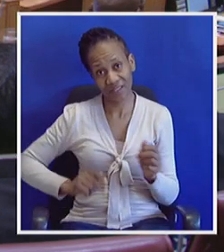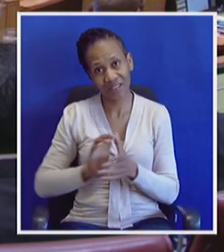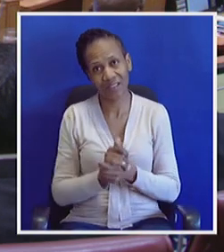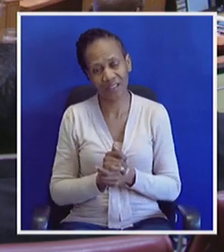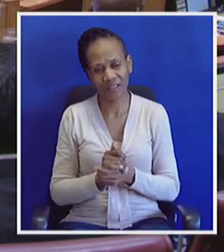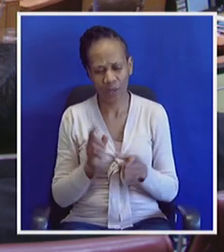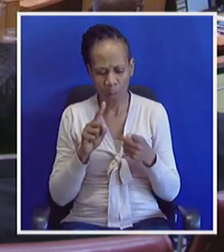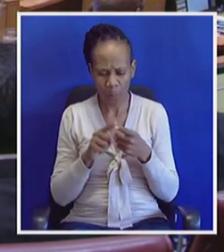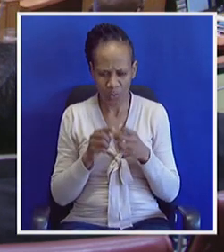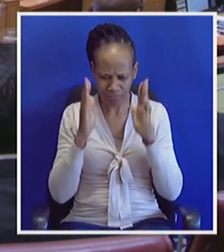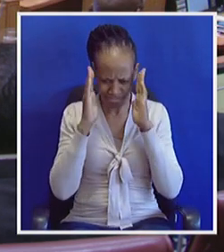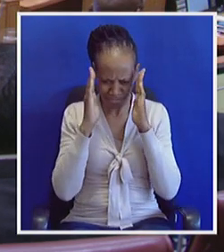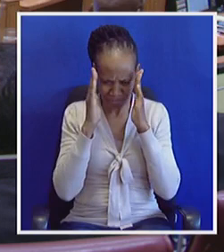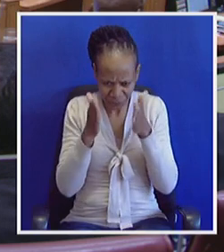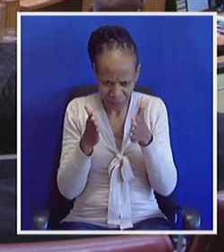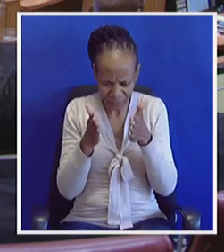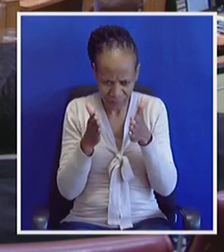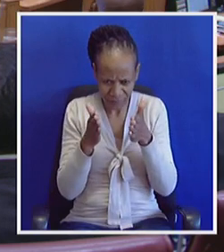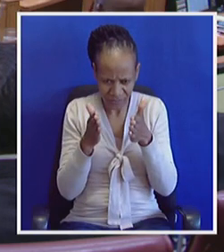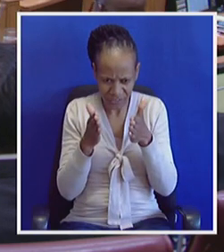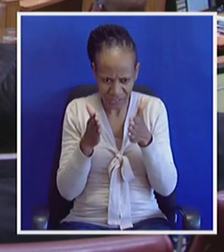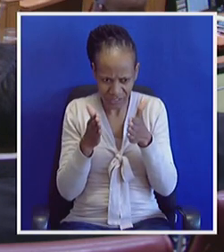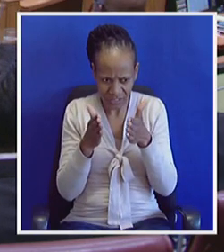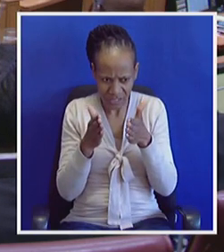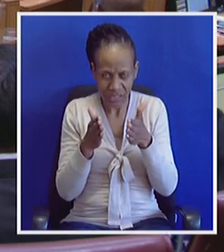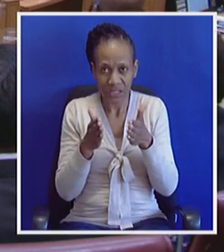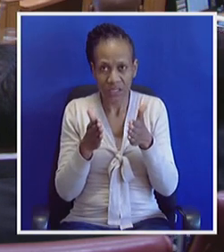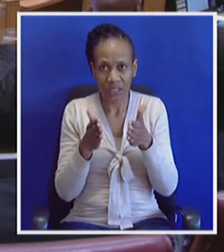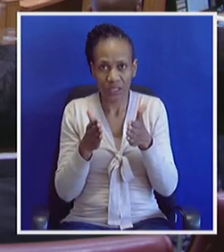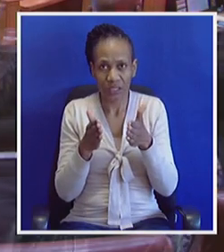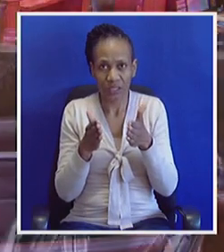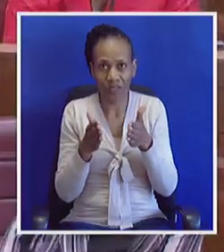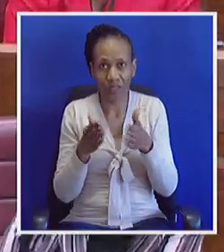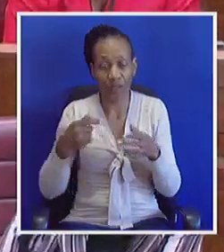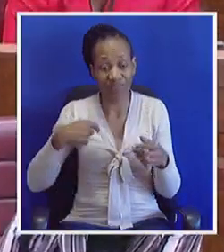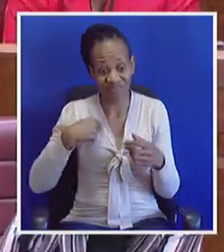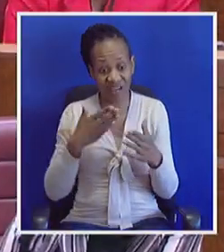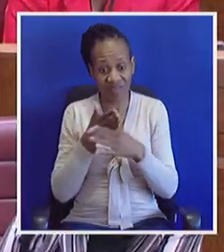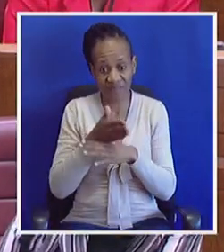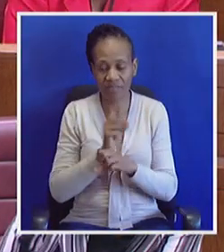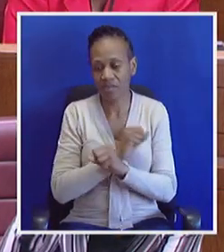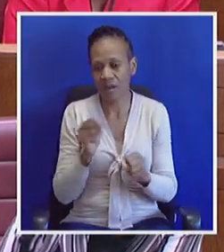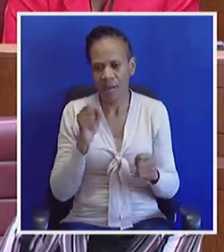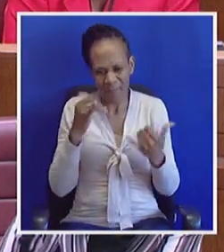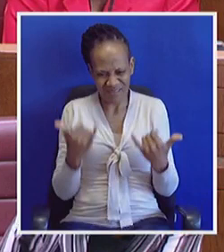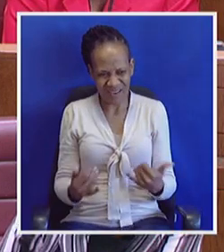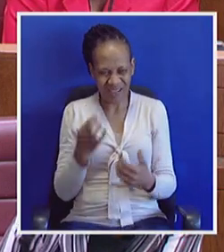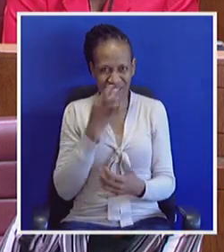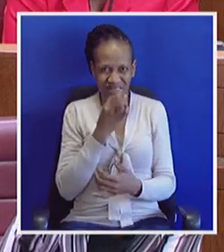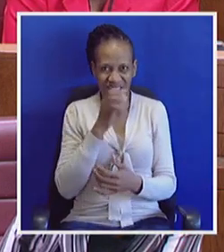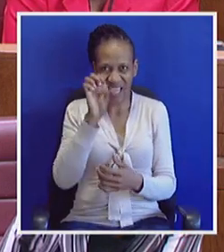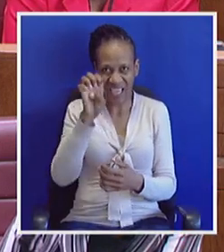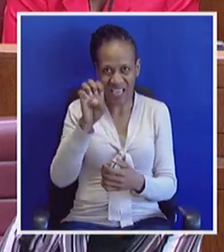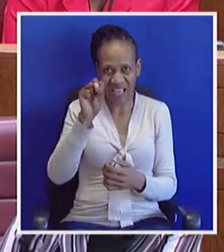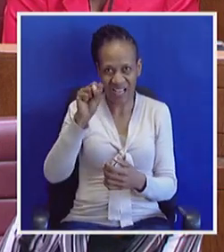point from the beginning. Is that a point that of order? That is why we didn't even say anything. But to say Eskom